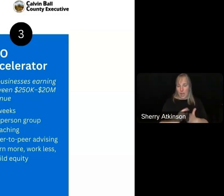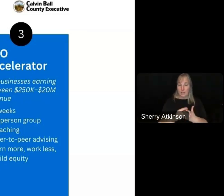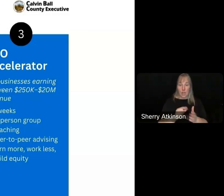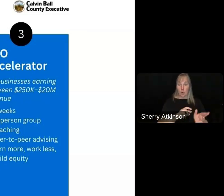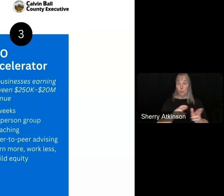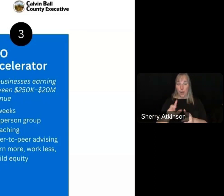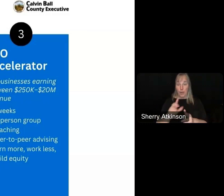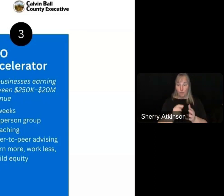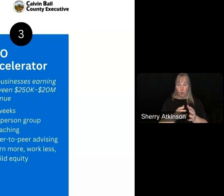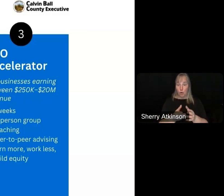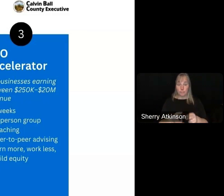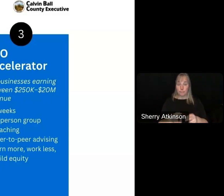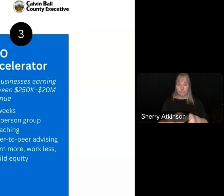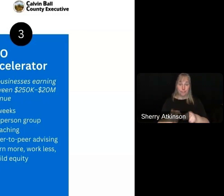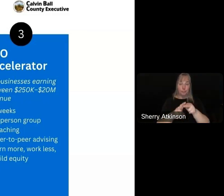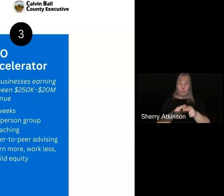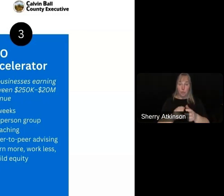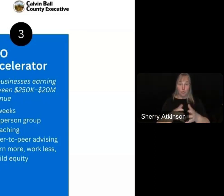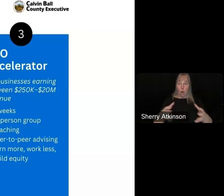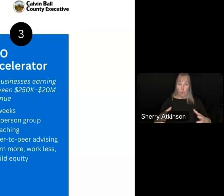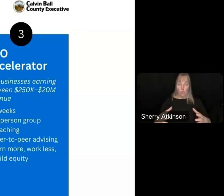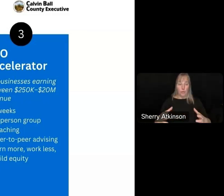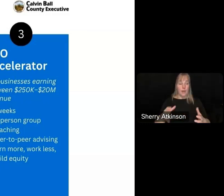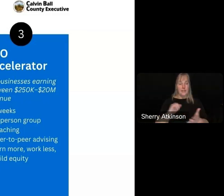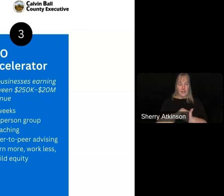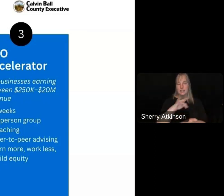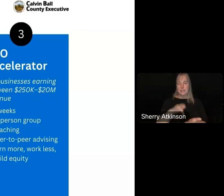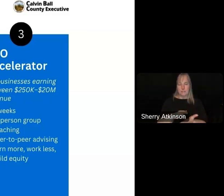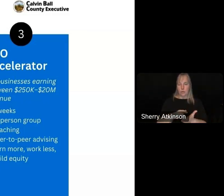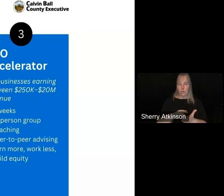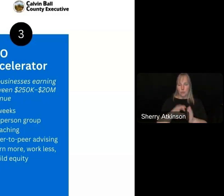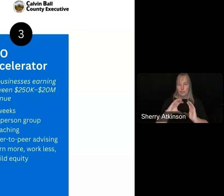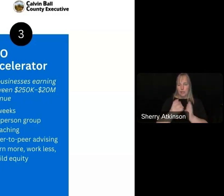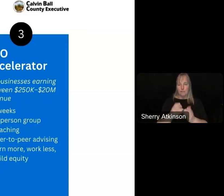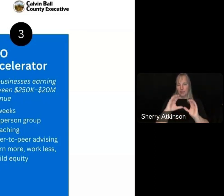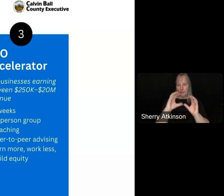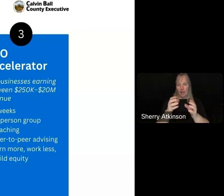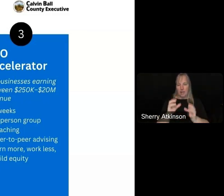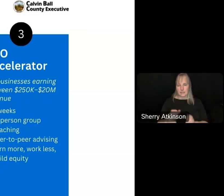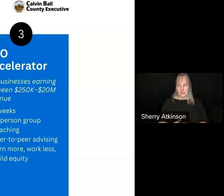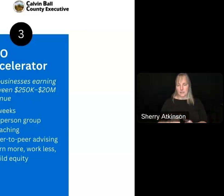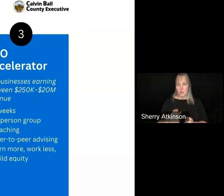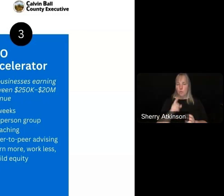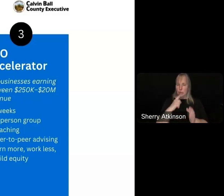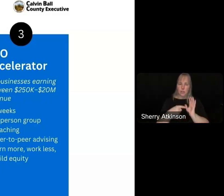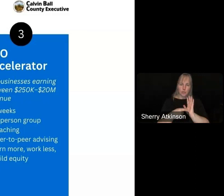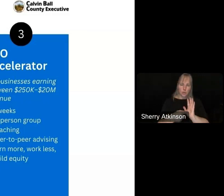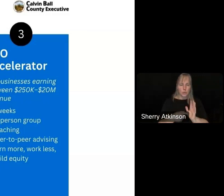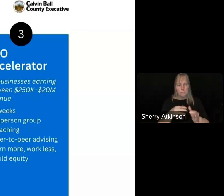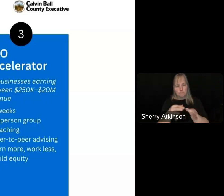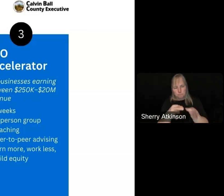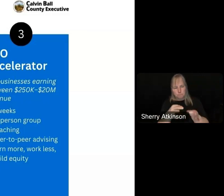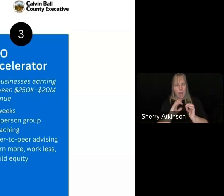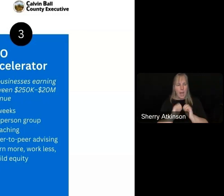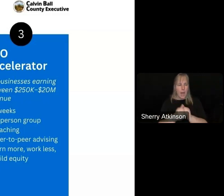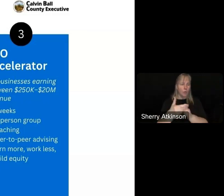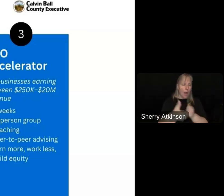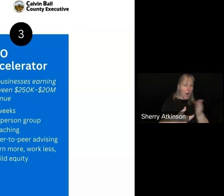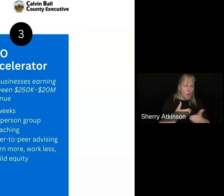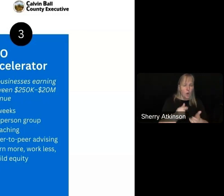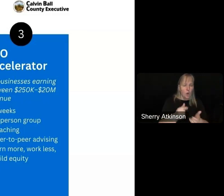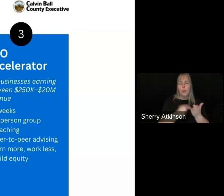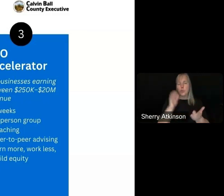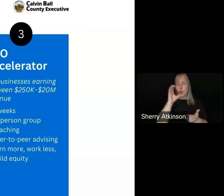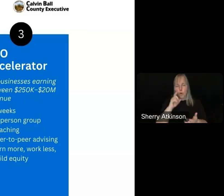And so that middle set of classes really like shows them like how to hire, what to look for, how to get back